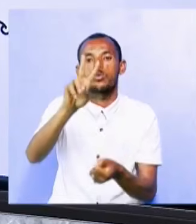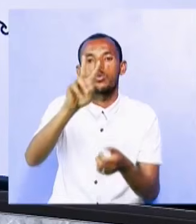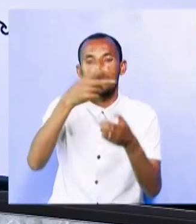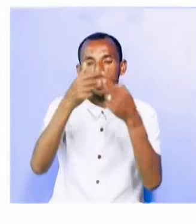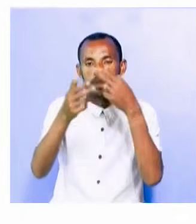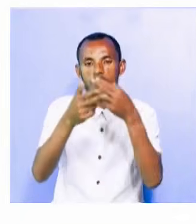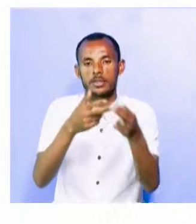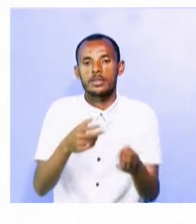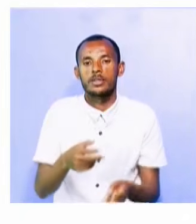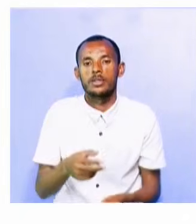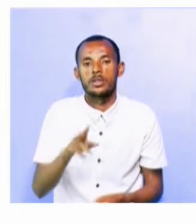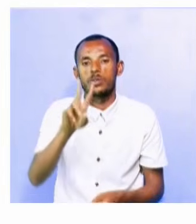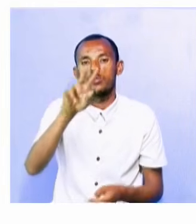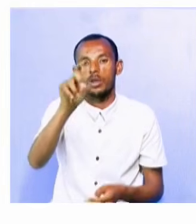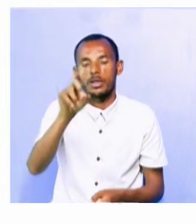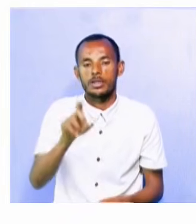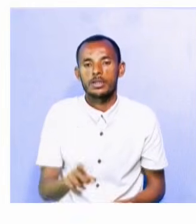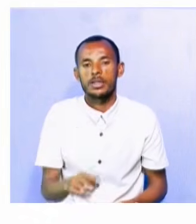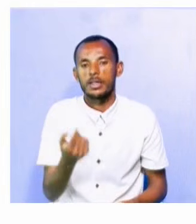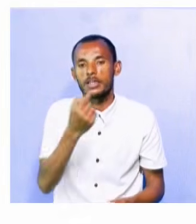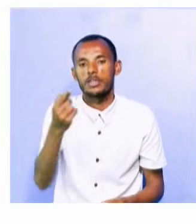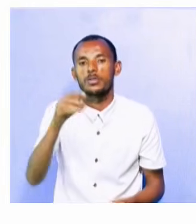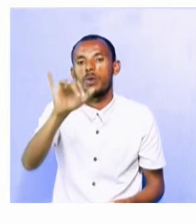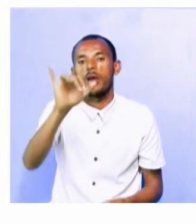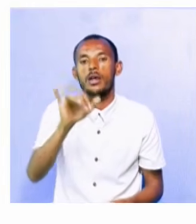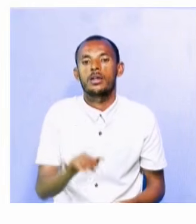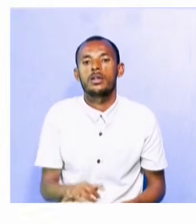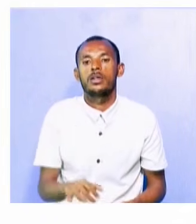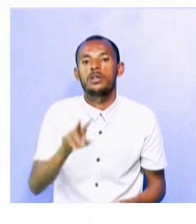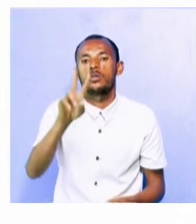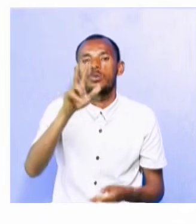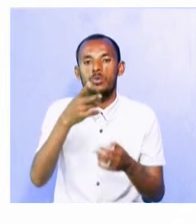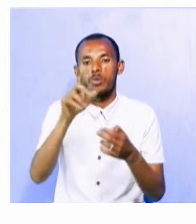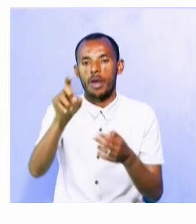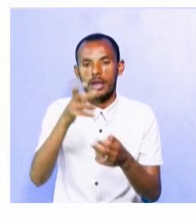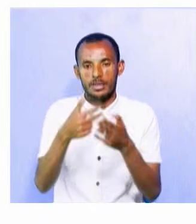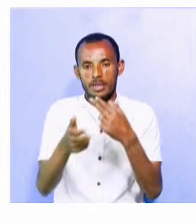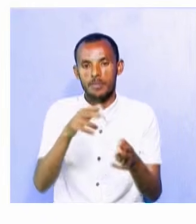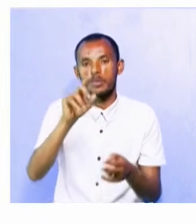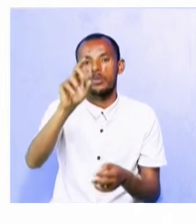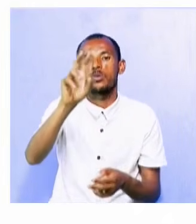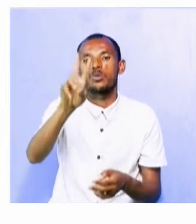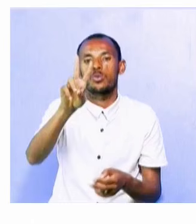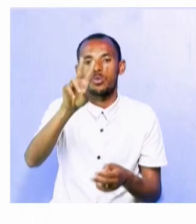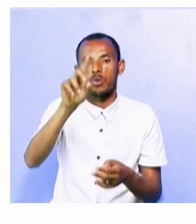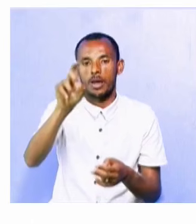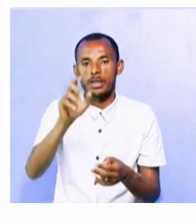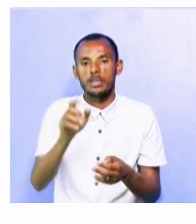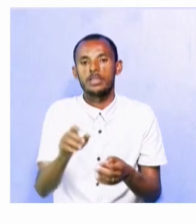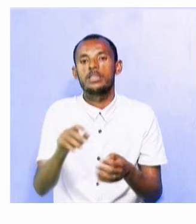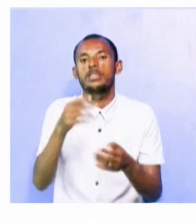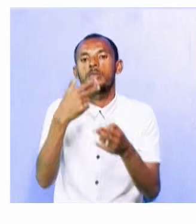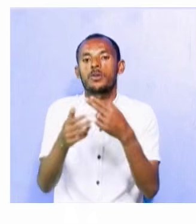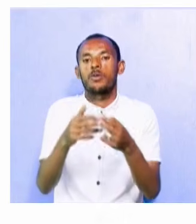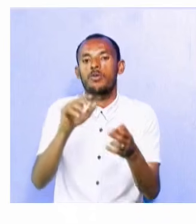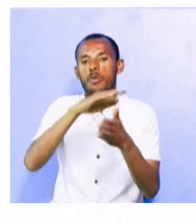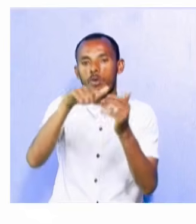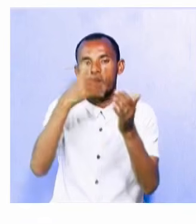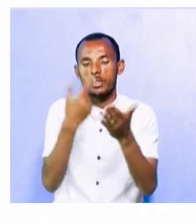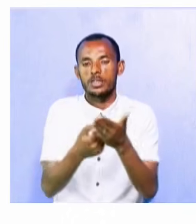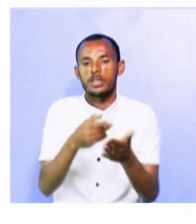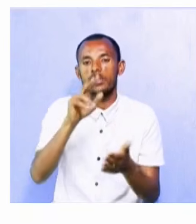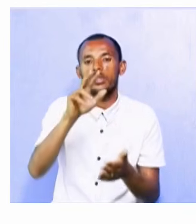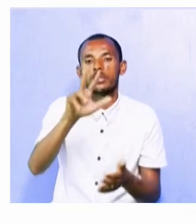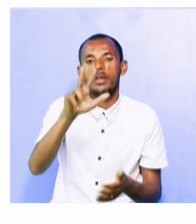okay? Substitute 2x in each y. So 2x times 2x times 2x, the product of all these three